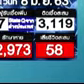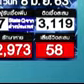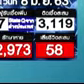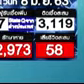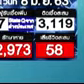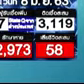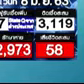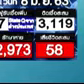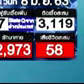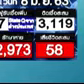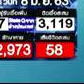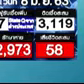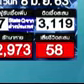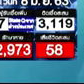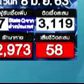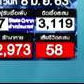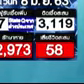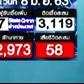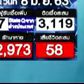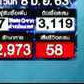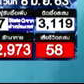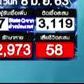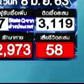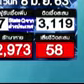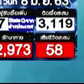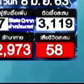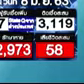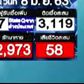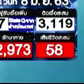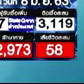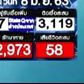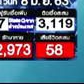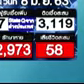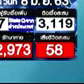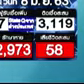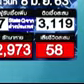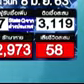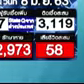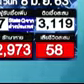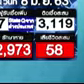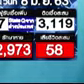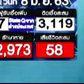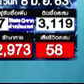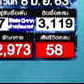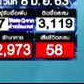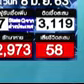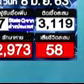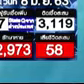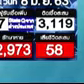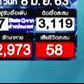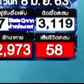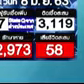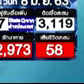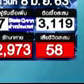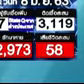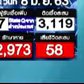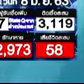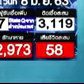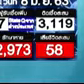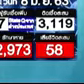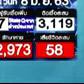projection until the 15th of June. We also have another image about the work